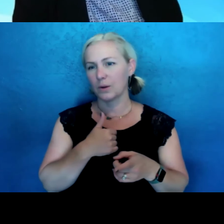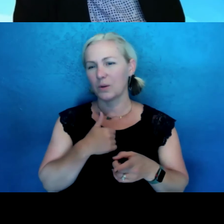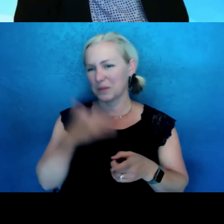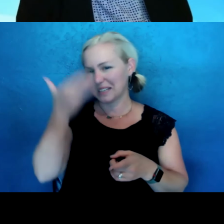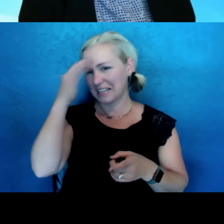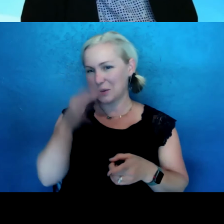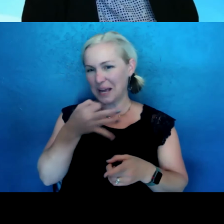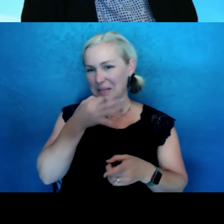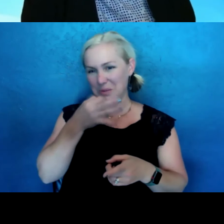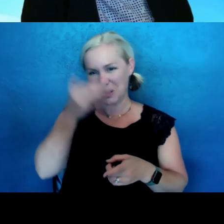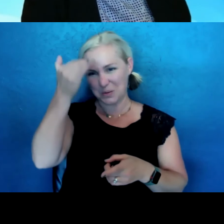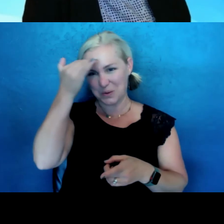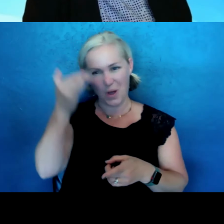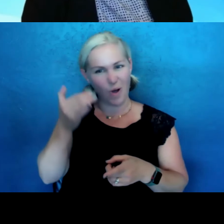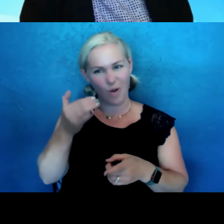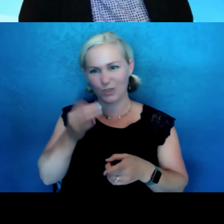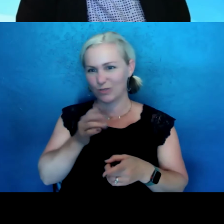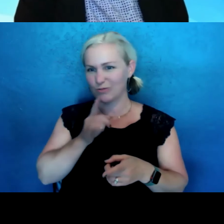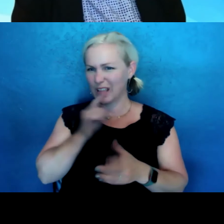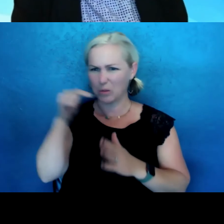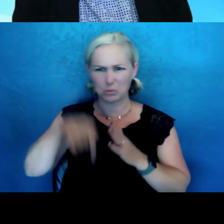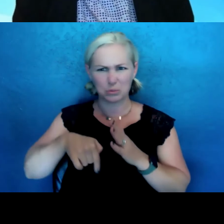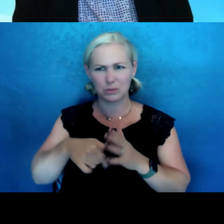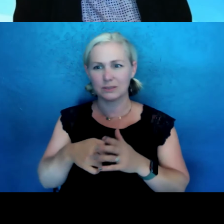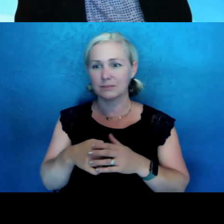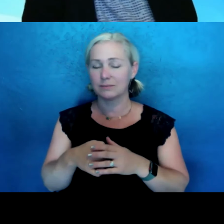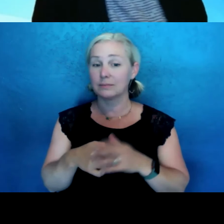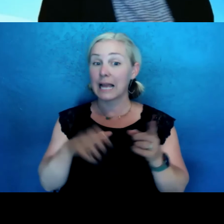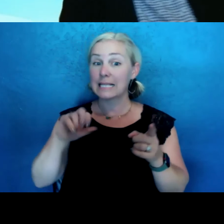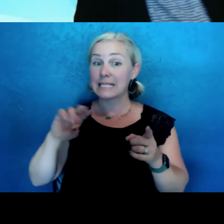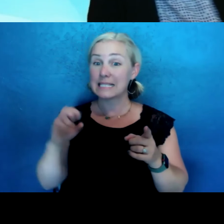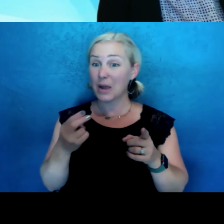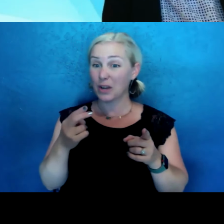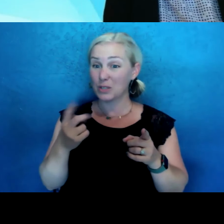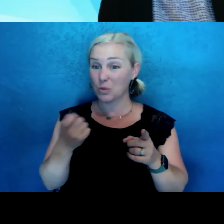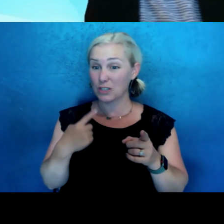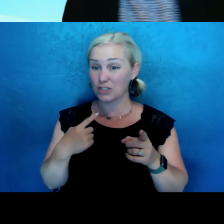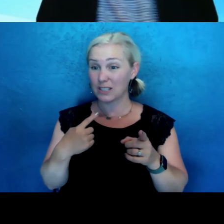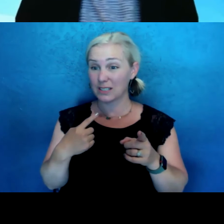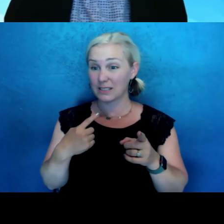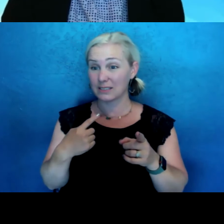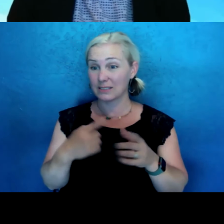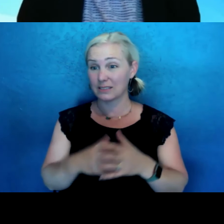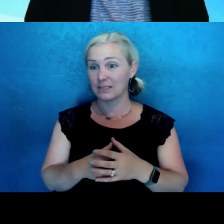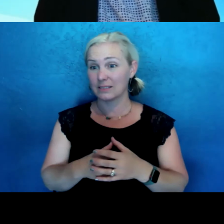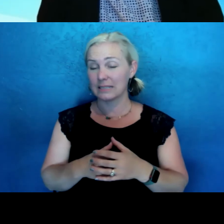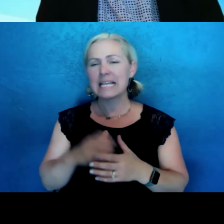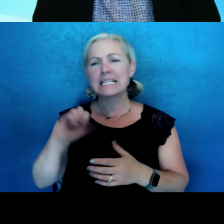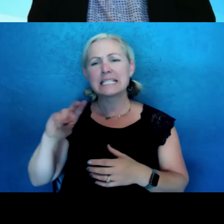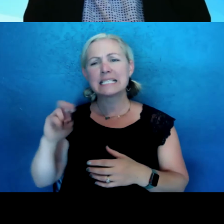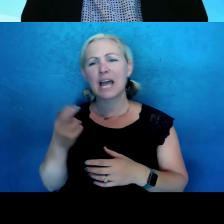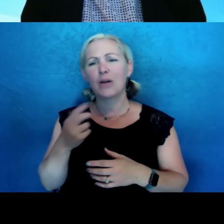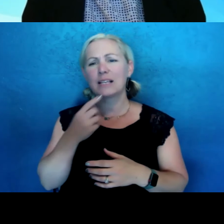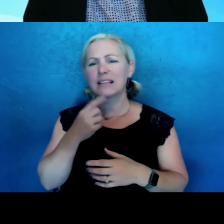forwards. So thank you for raising it again. Can I take Sarah's question? And I'm going to invite people on the call. Sarah says it's never a